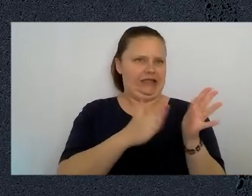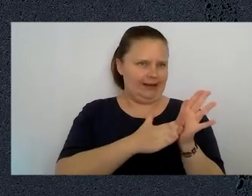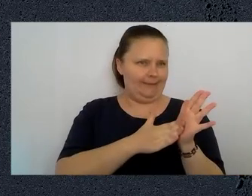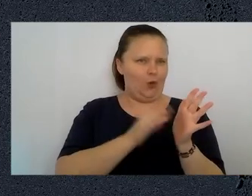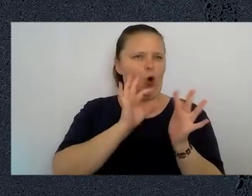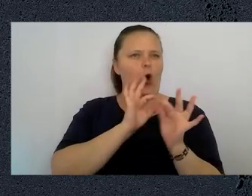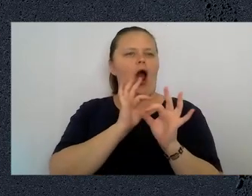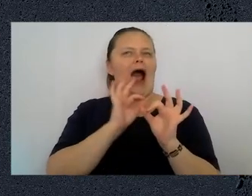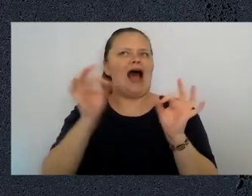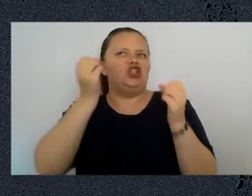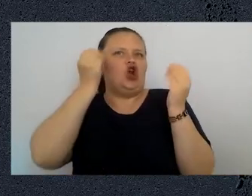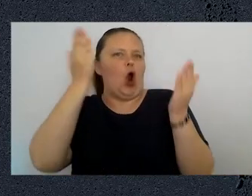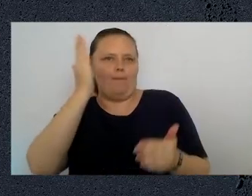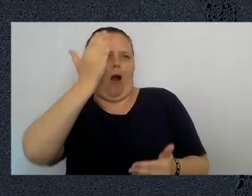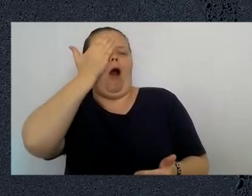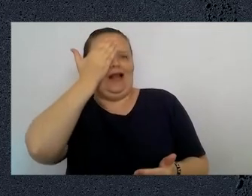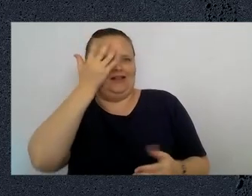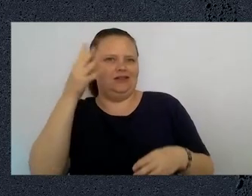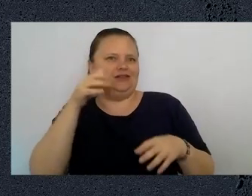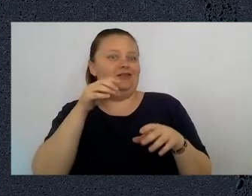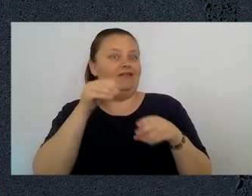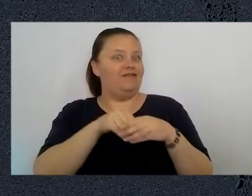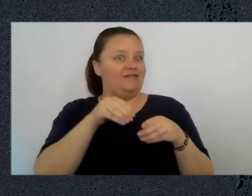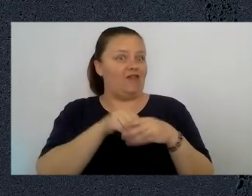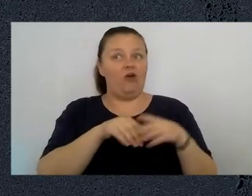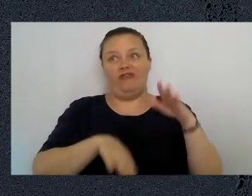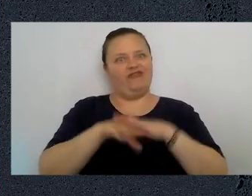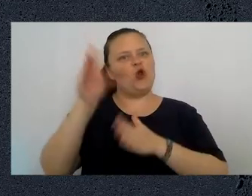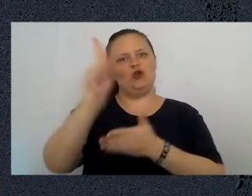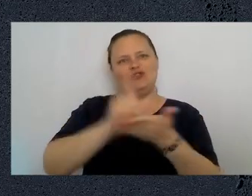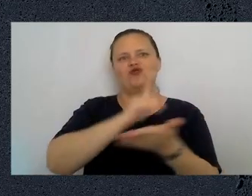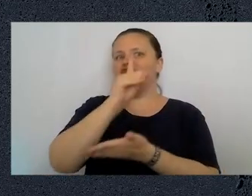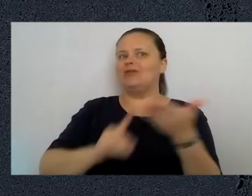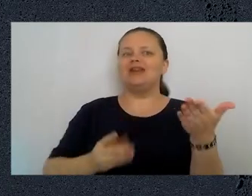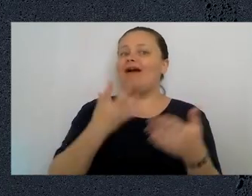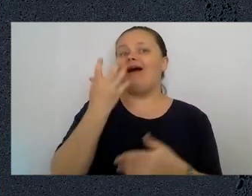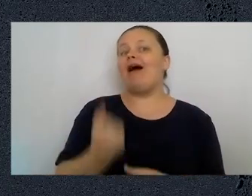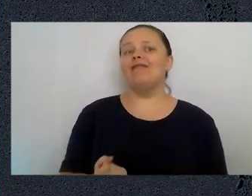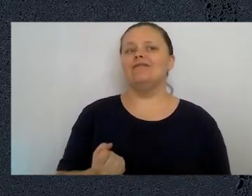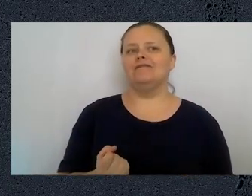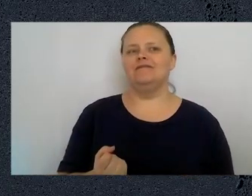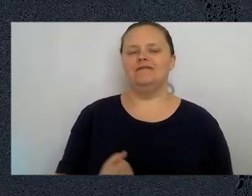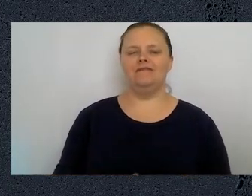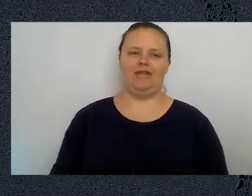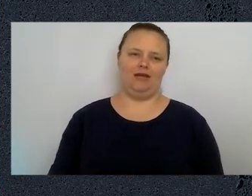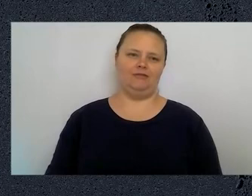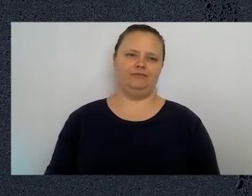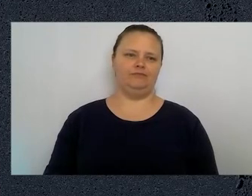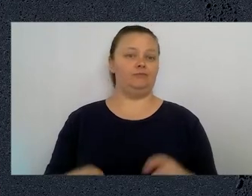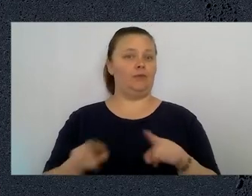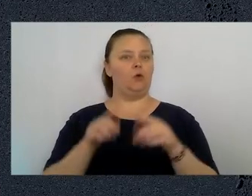which creeps in. There's outright discrimination, which still exists. There's also those barriers